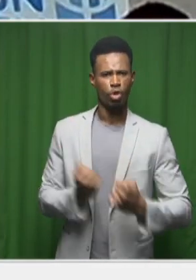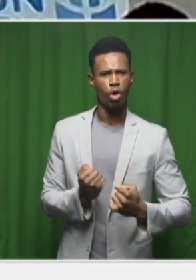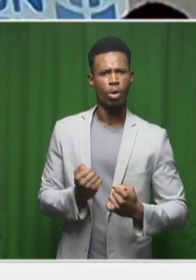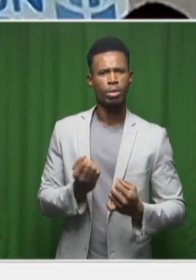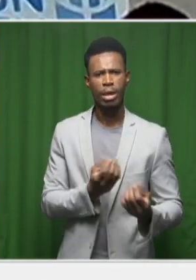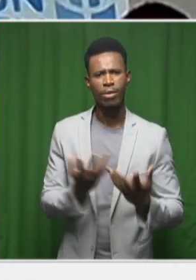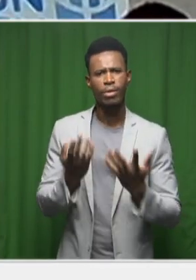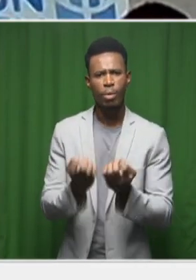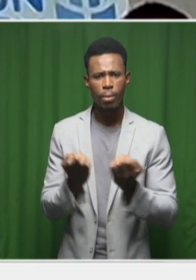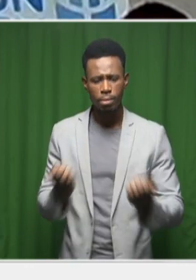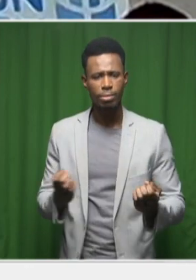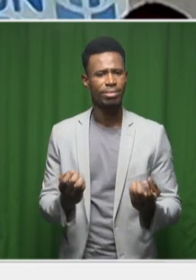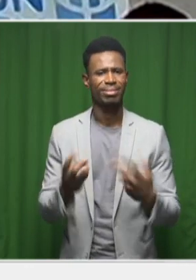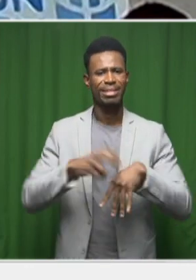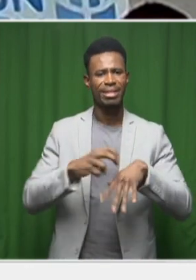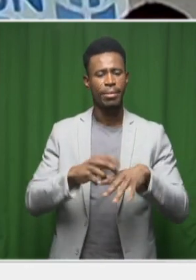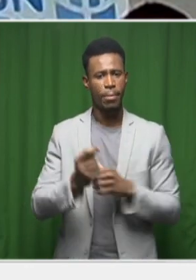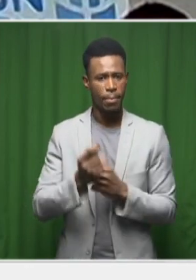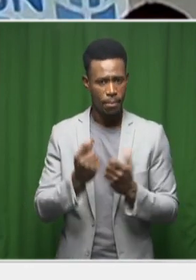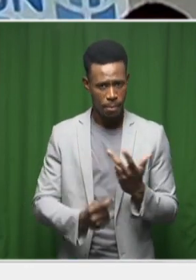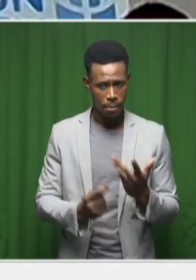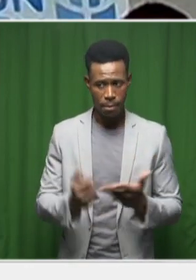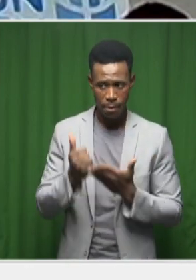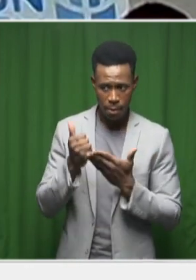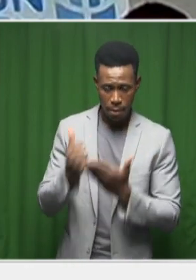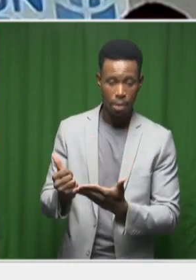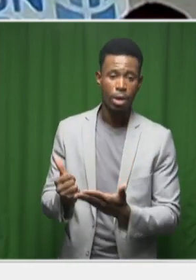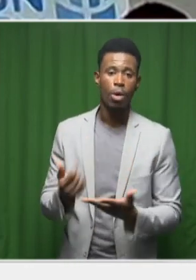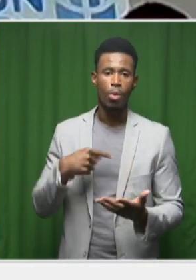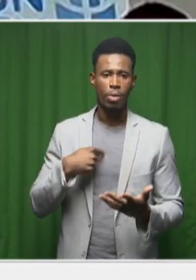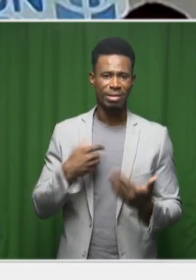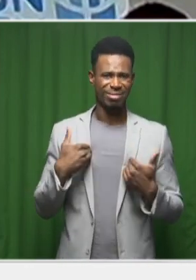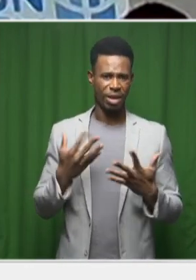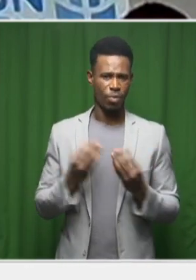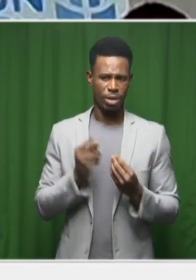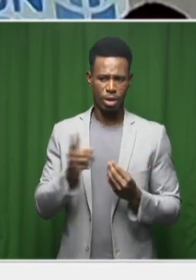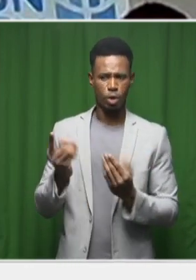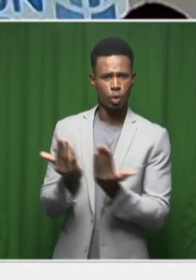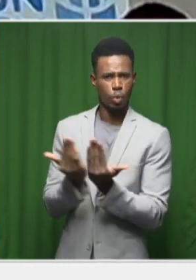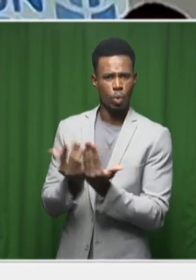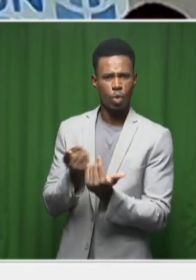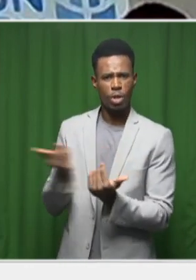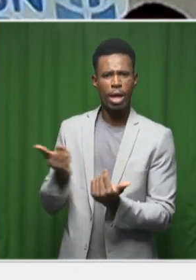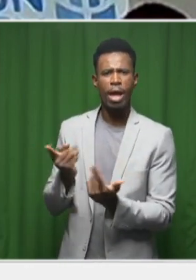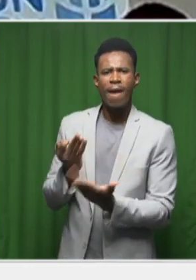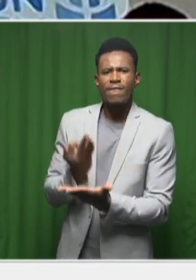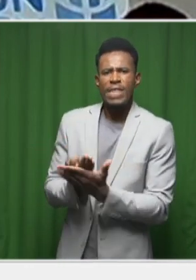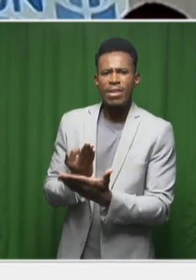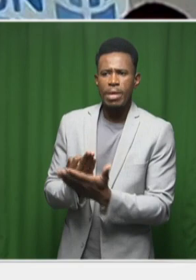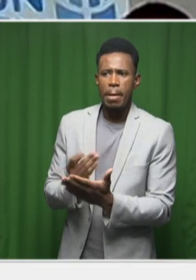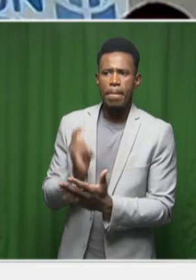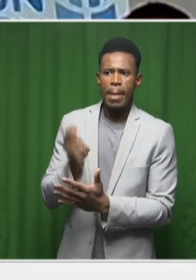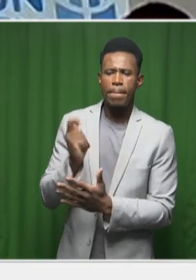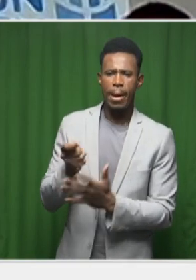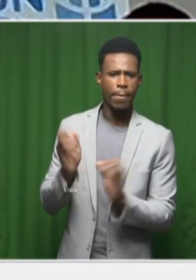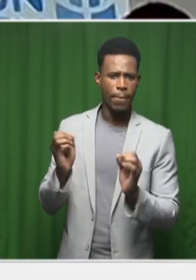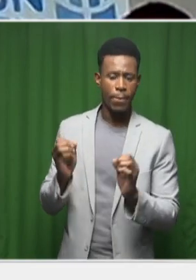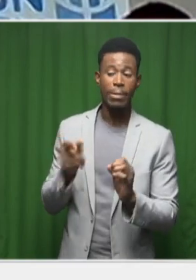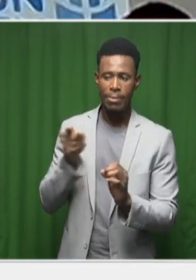whatever they would need. So we felt best to start with those schools that are taking this as an extra.